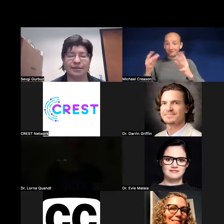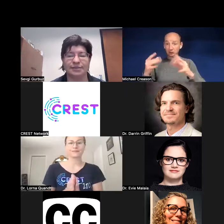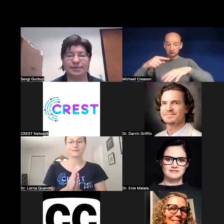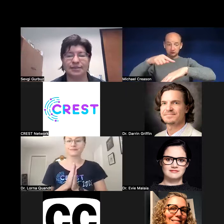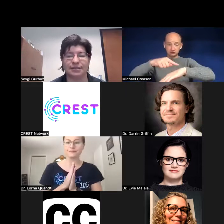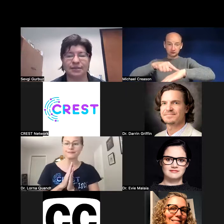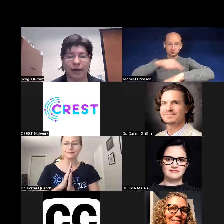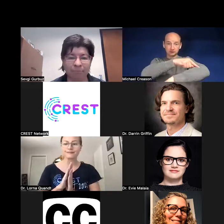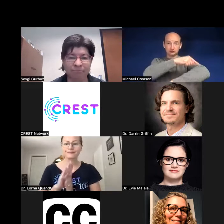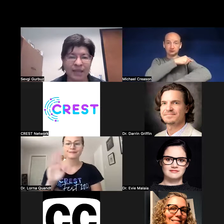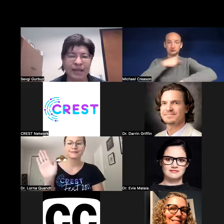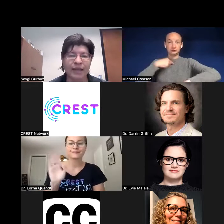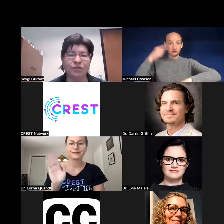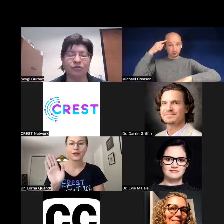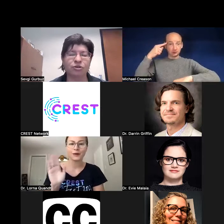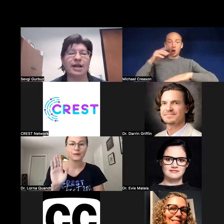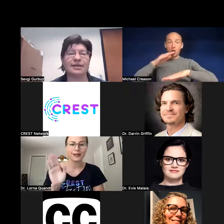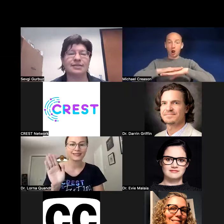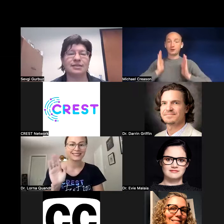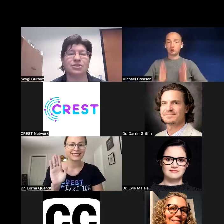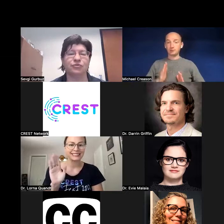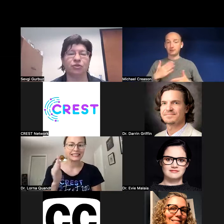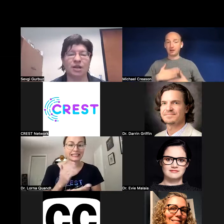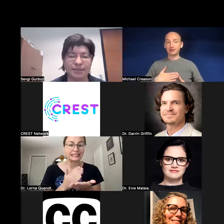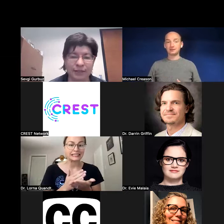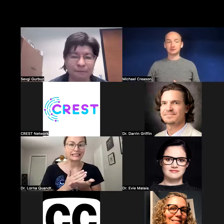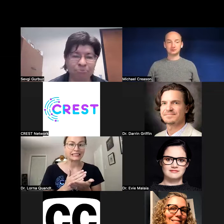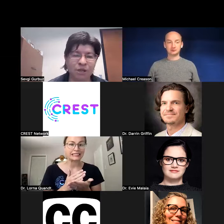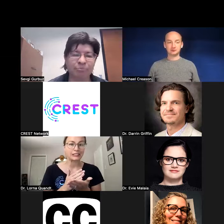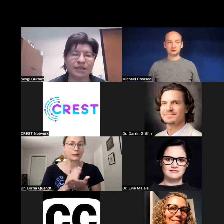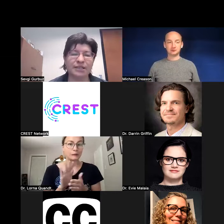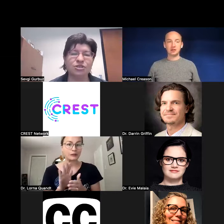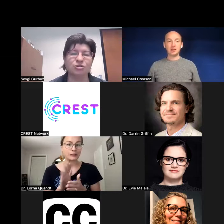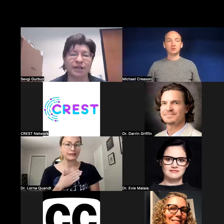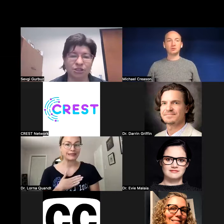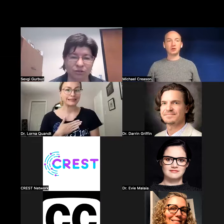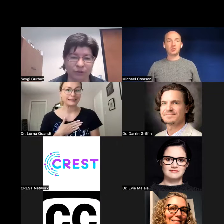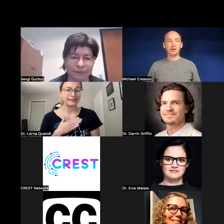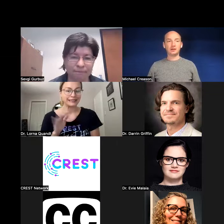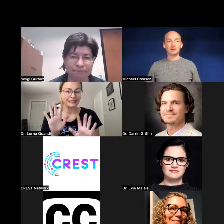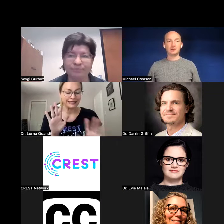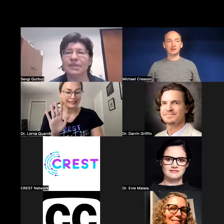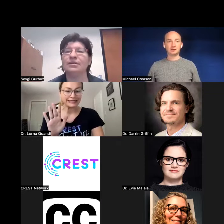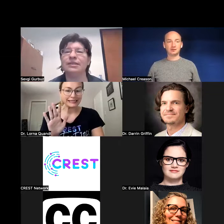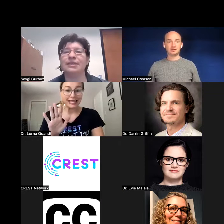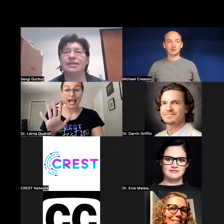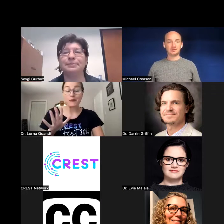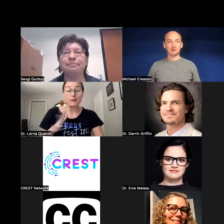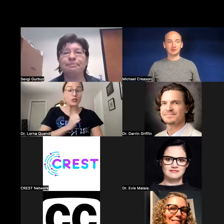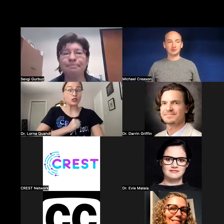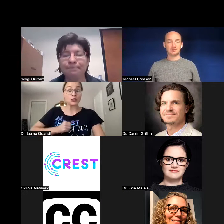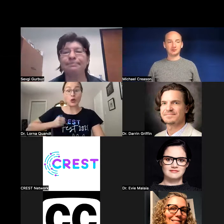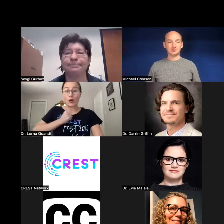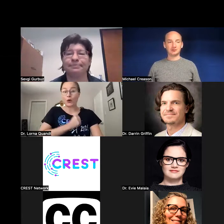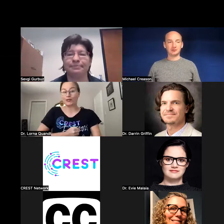the horizontal axis is time and the vertical axis is velocity. but it is Hi there, directly. Real Dr. quick. Dr. Yes.